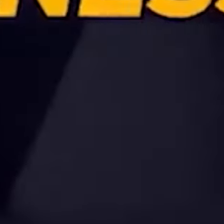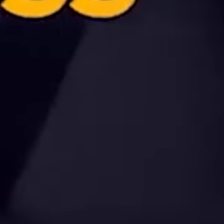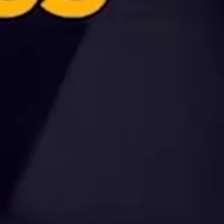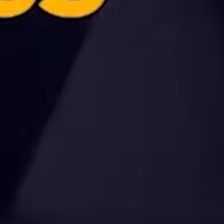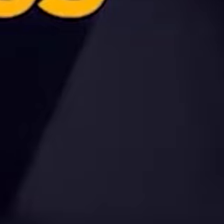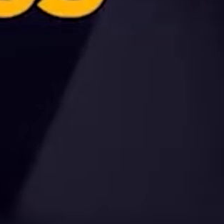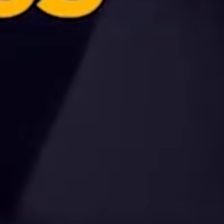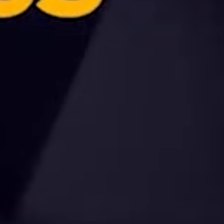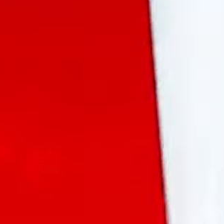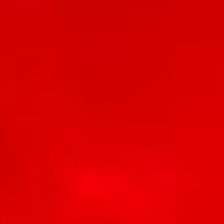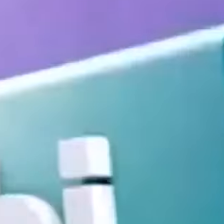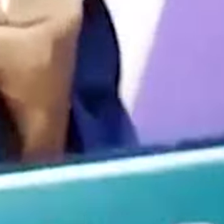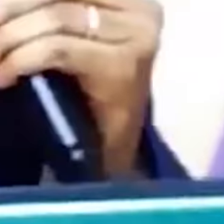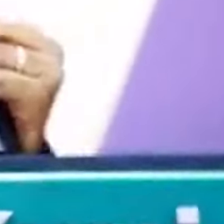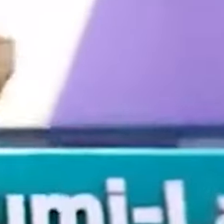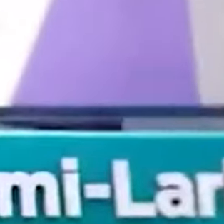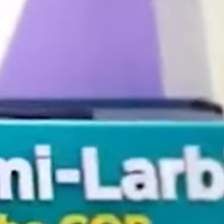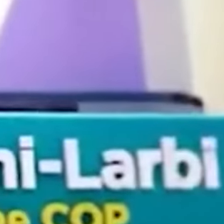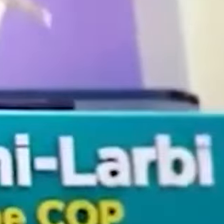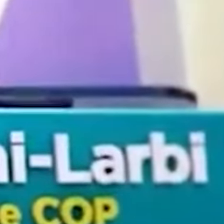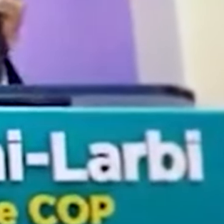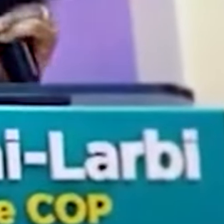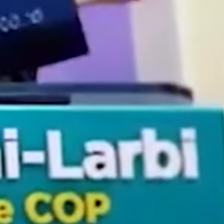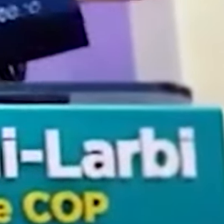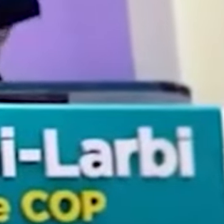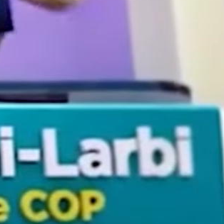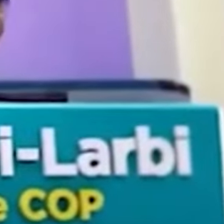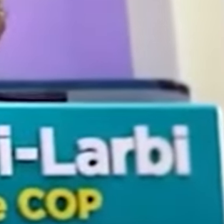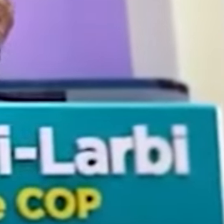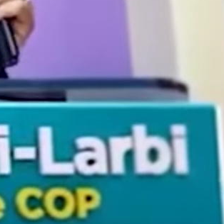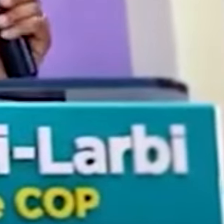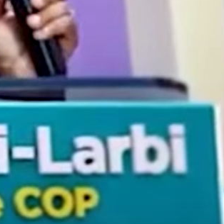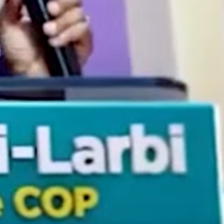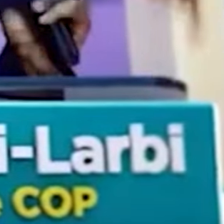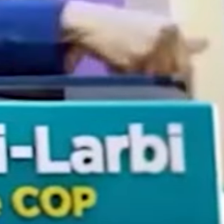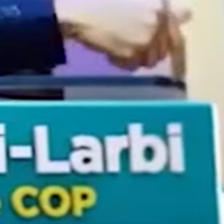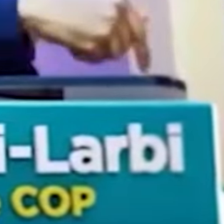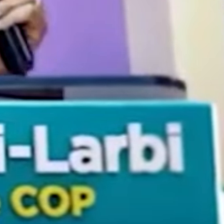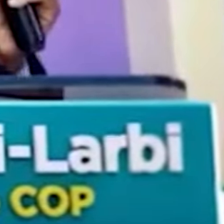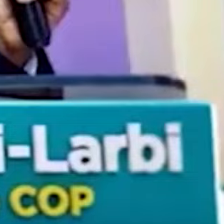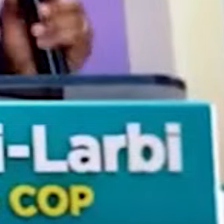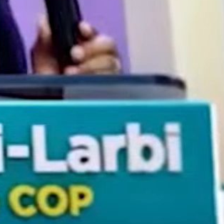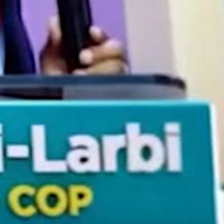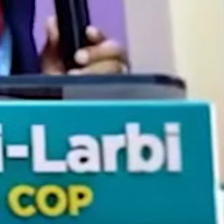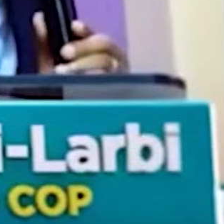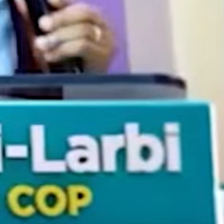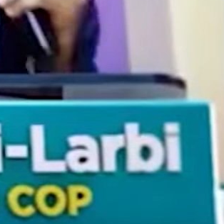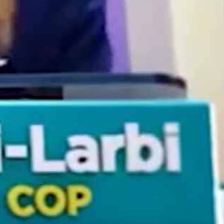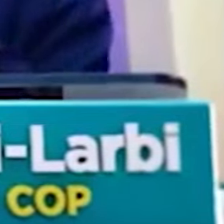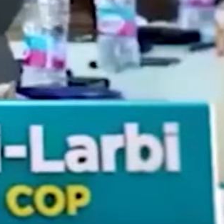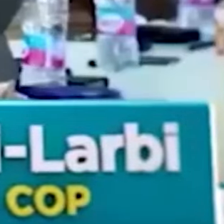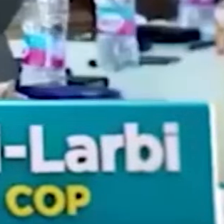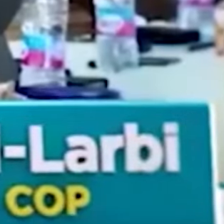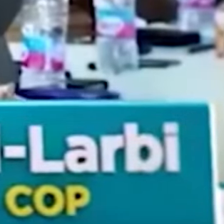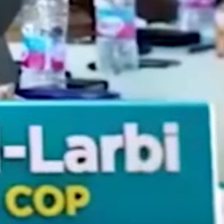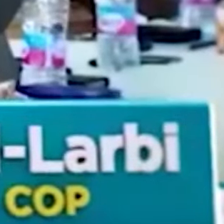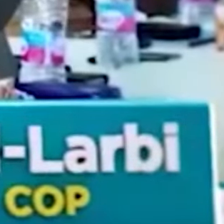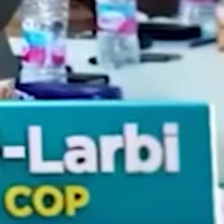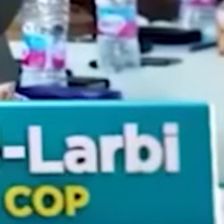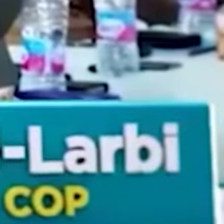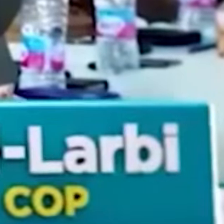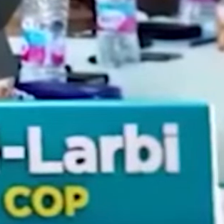in righteousness. Unless our righteousness exceeds those who just know ABC and supervise others to do, but they